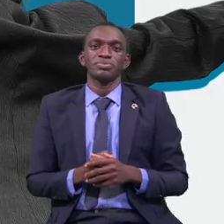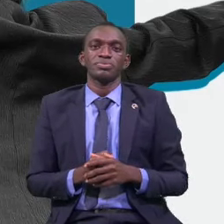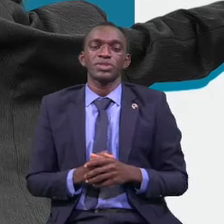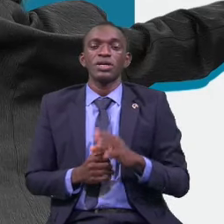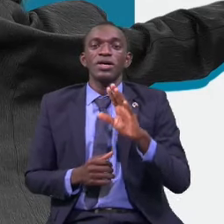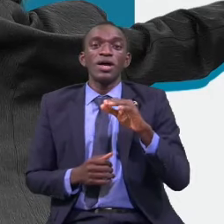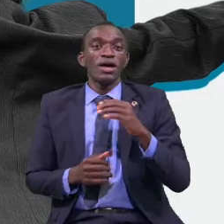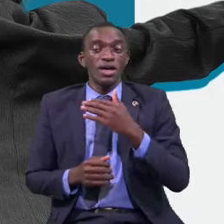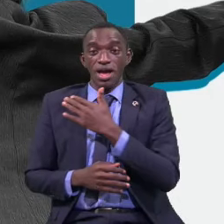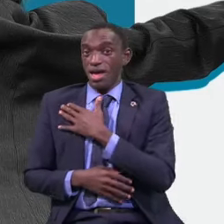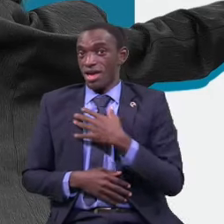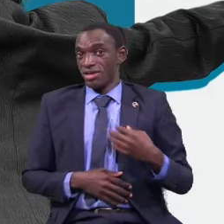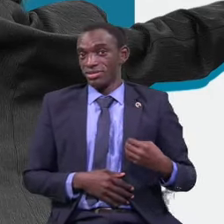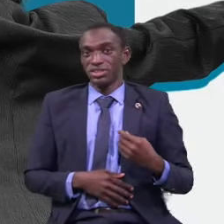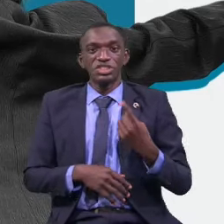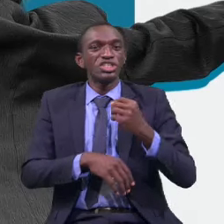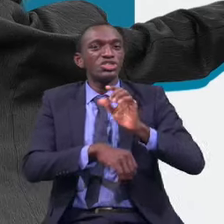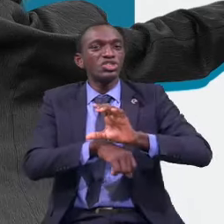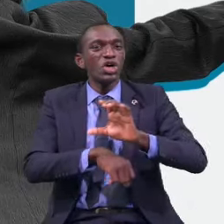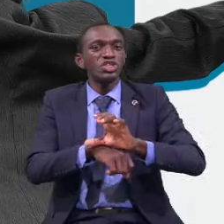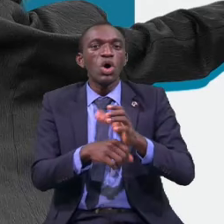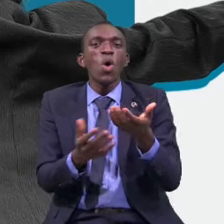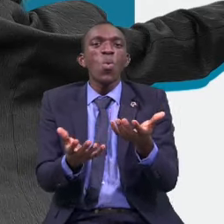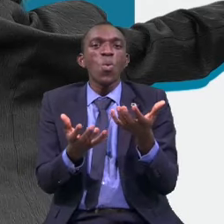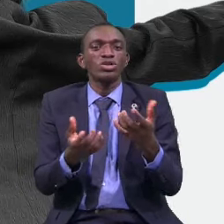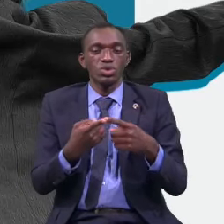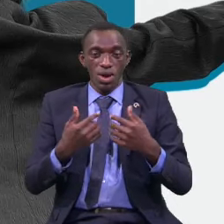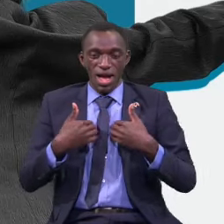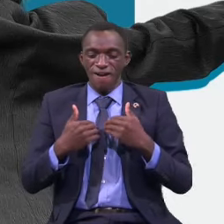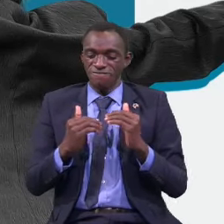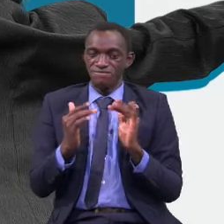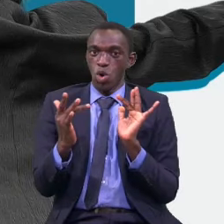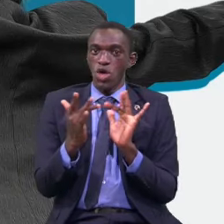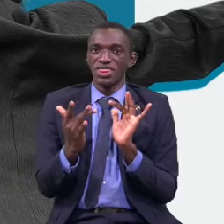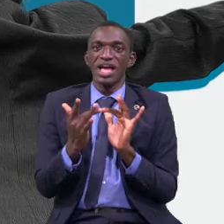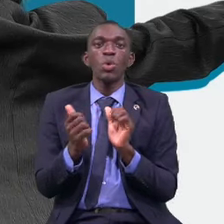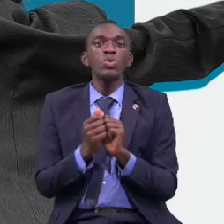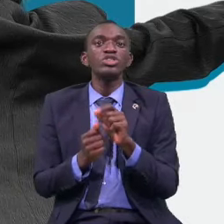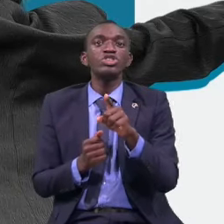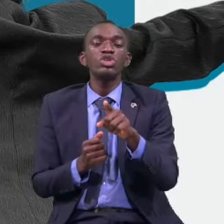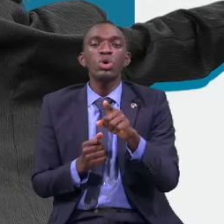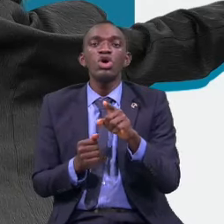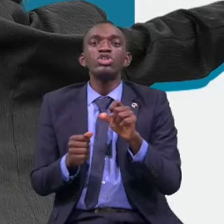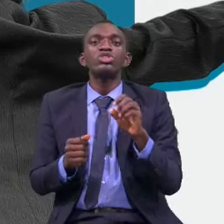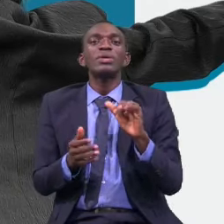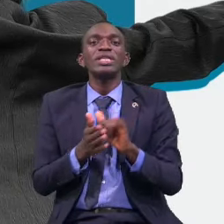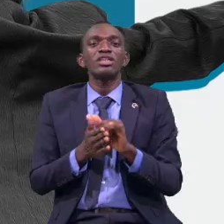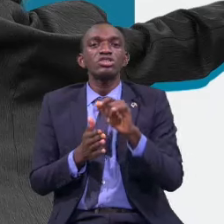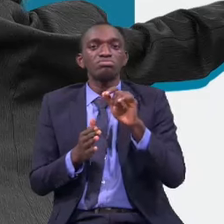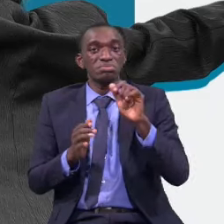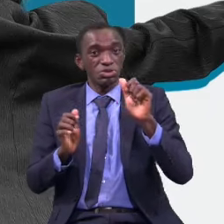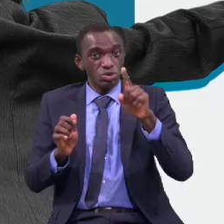And the church will want to have contact with you so that you can be established in the kingdom.